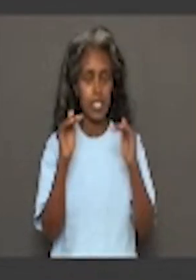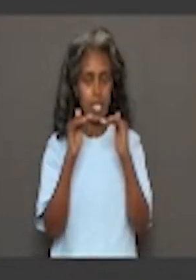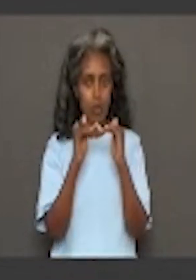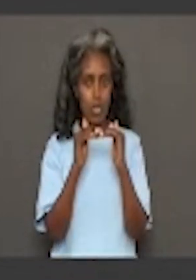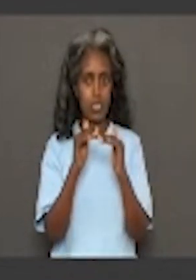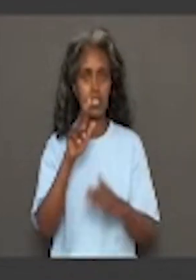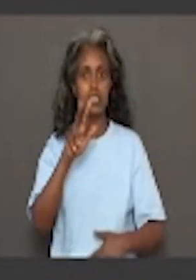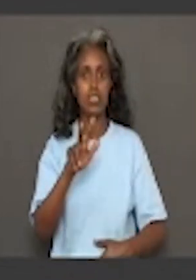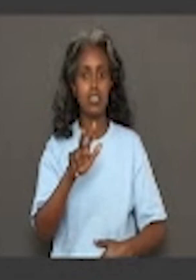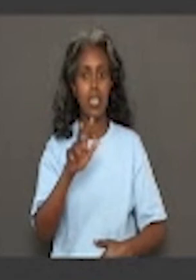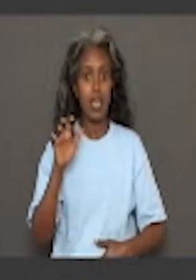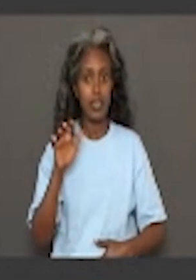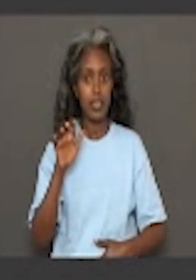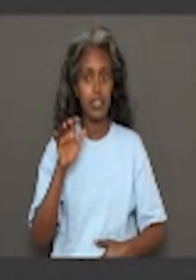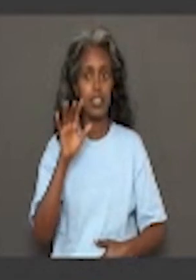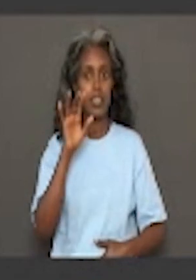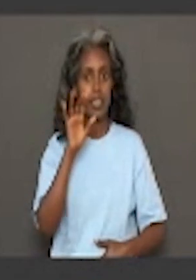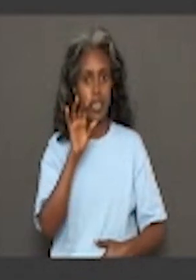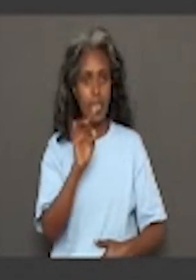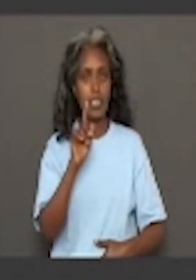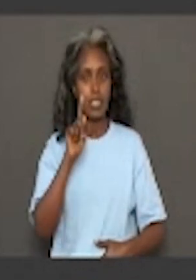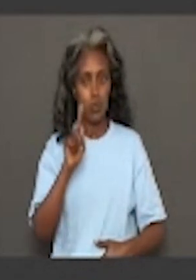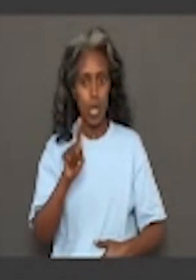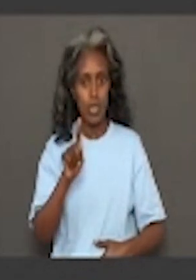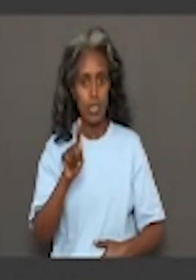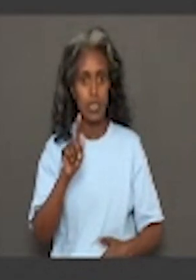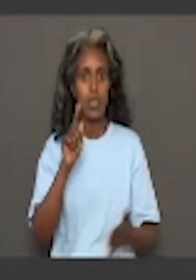Therefore, D equals